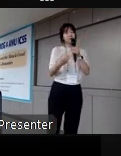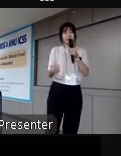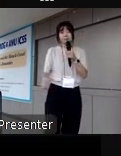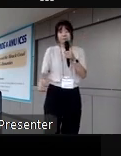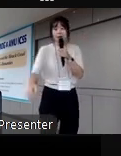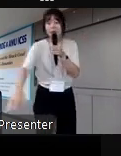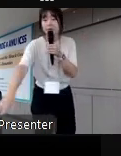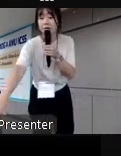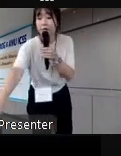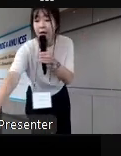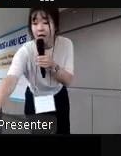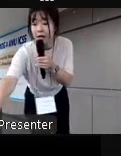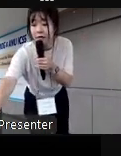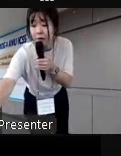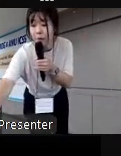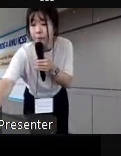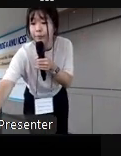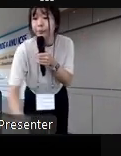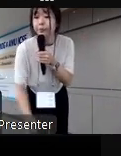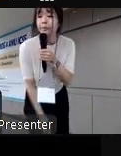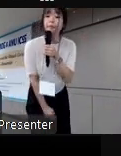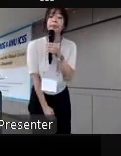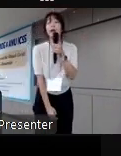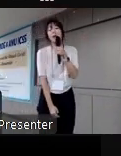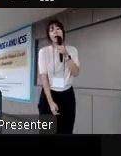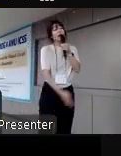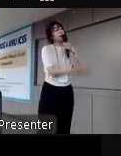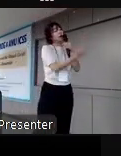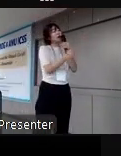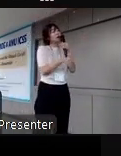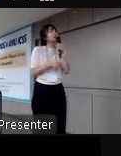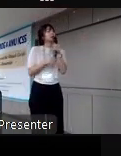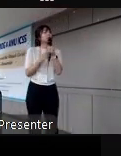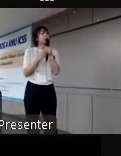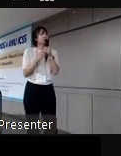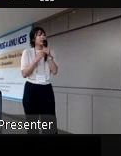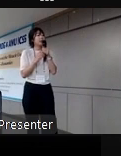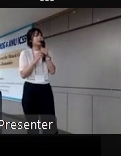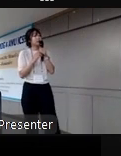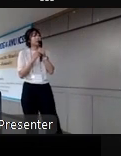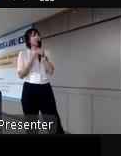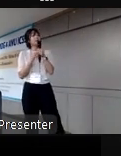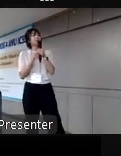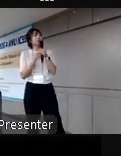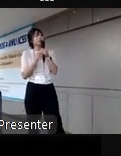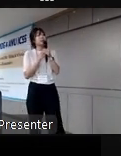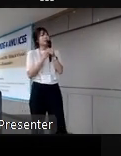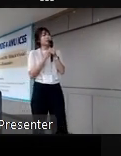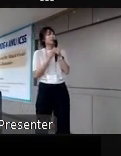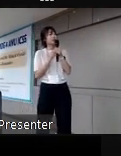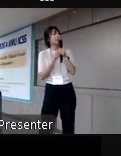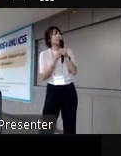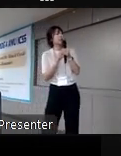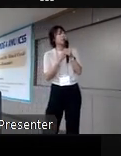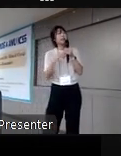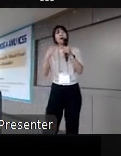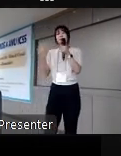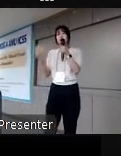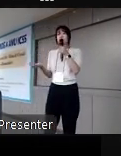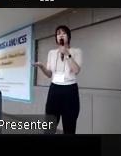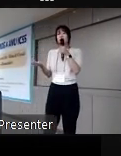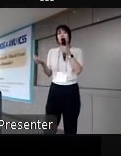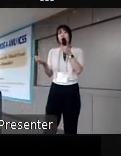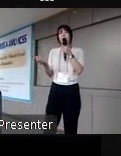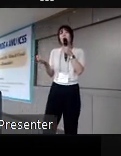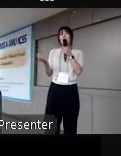demonstratives really seems to play a key role. And another question could be, can spoken languages use deixis in depiction without